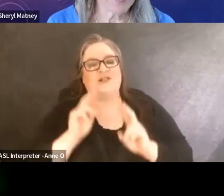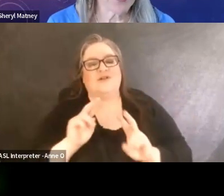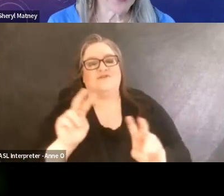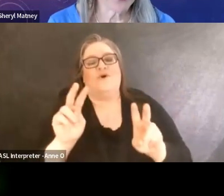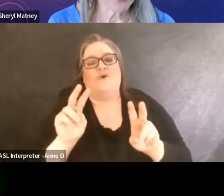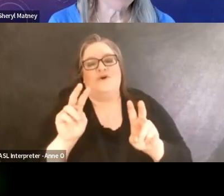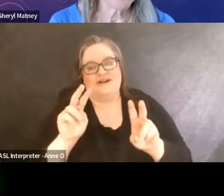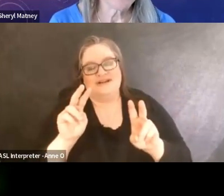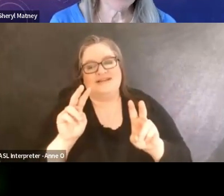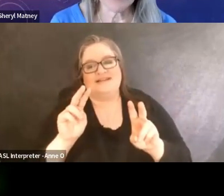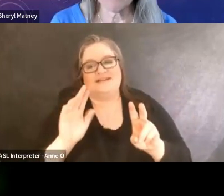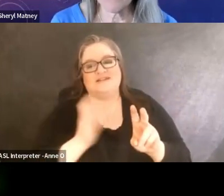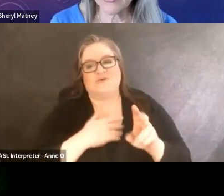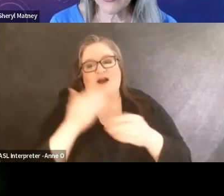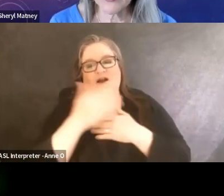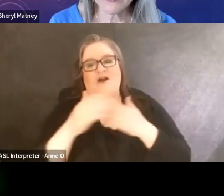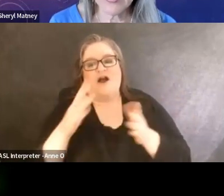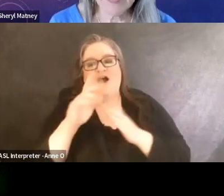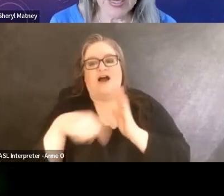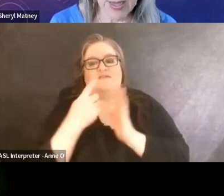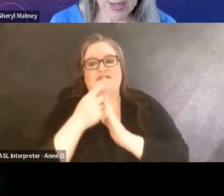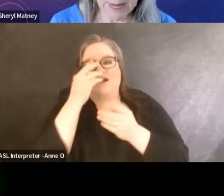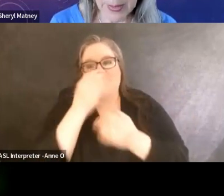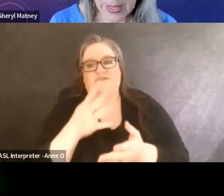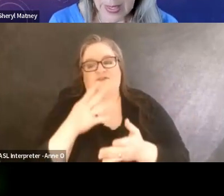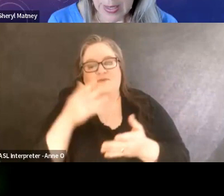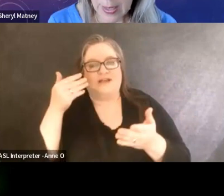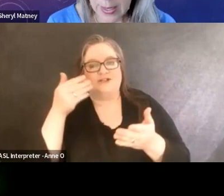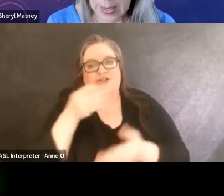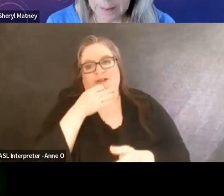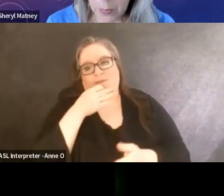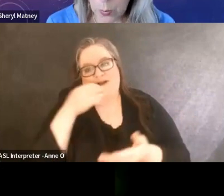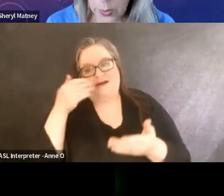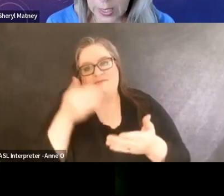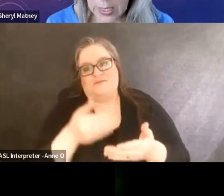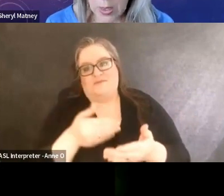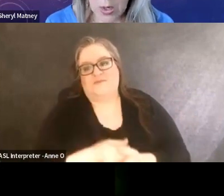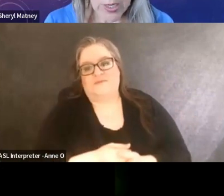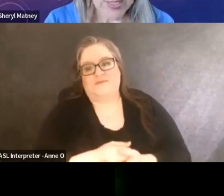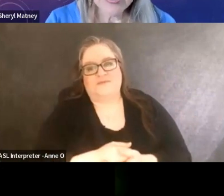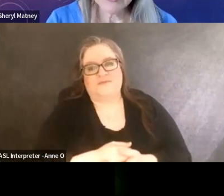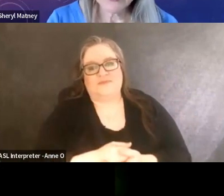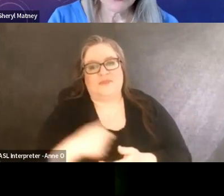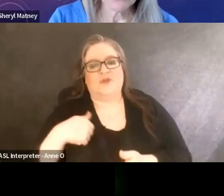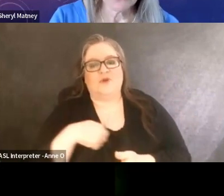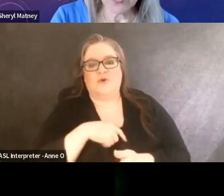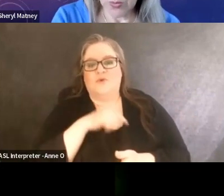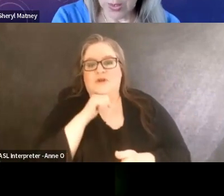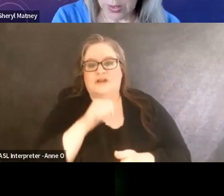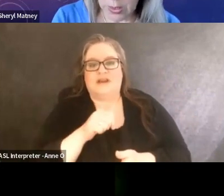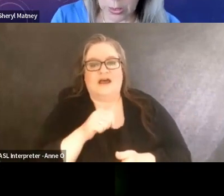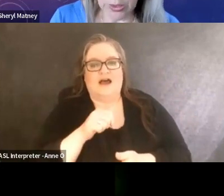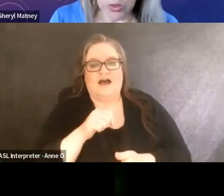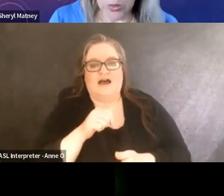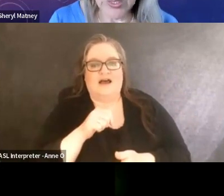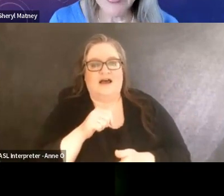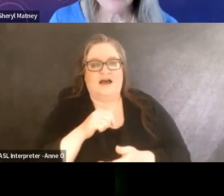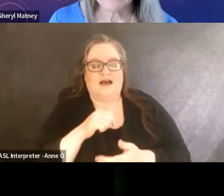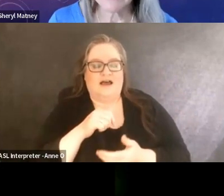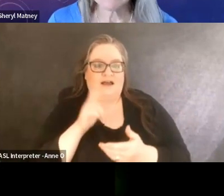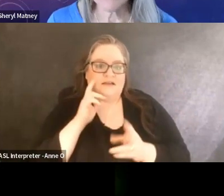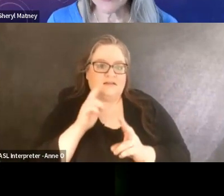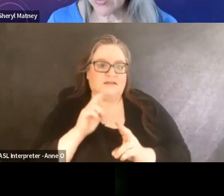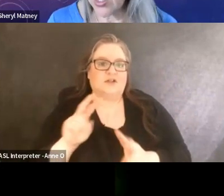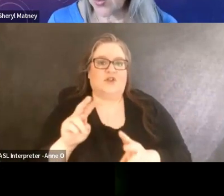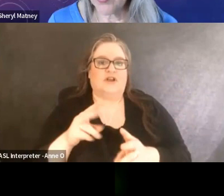to our office hour information coming up. We are not going to do look towards